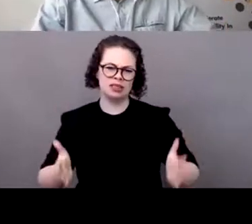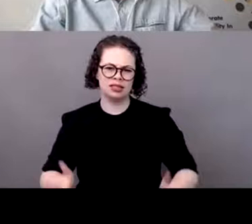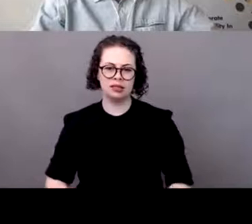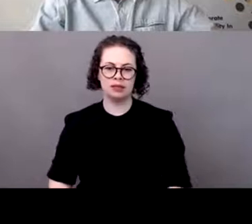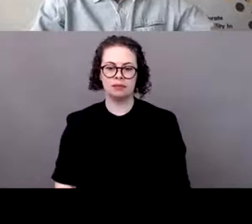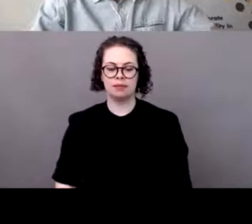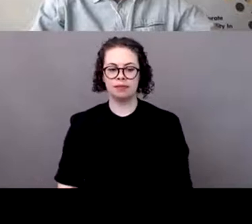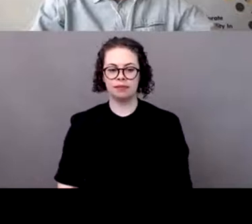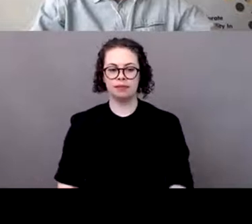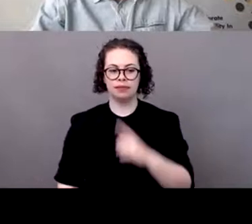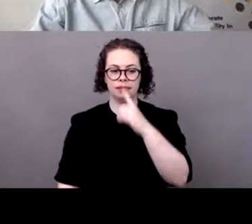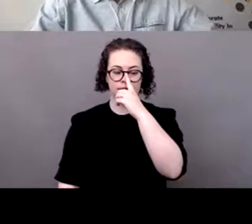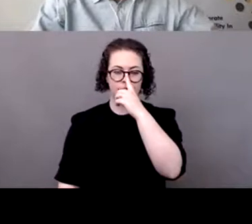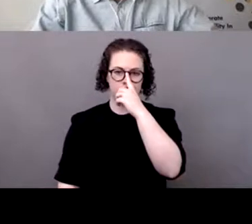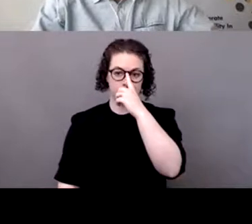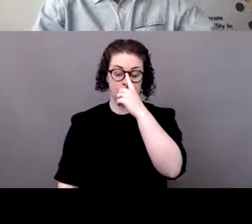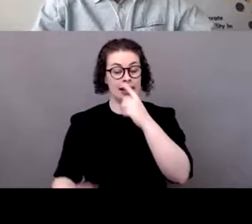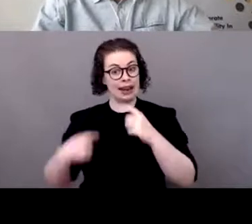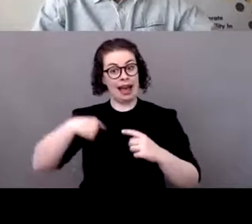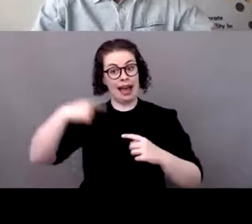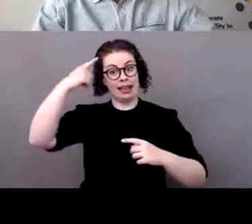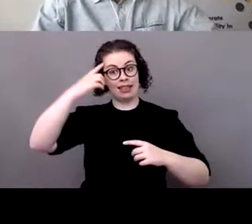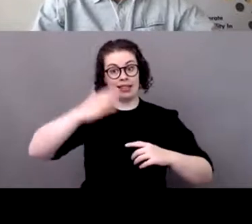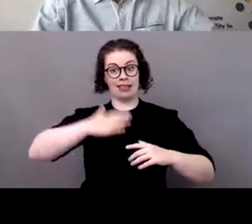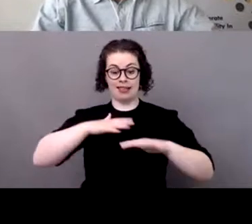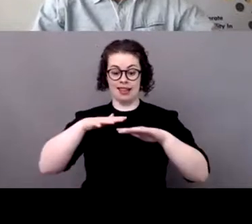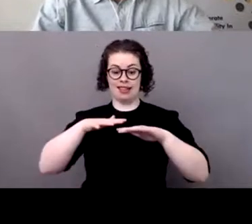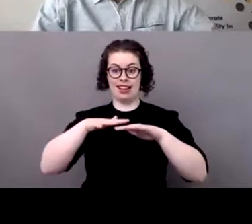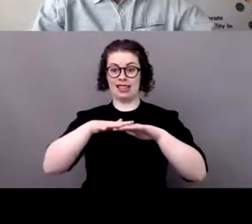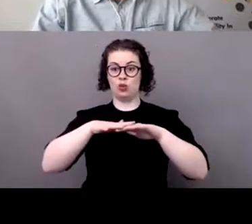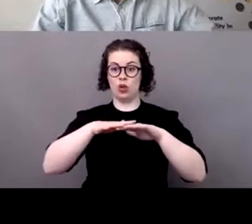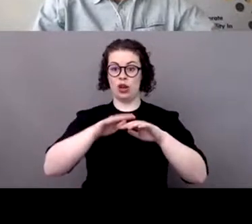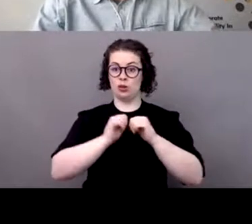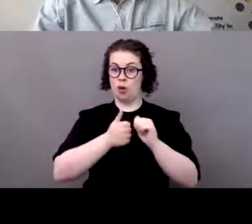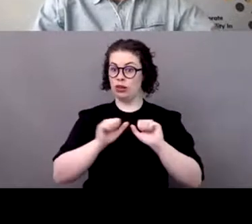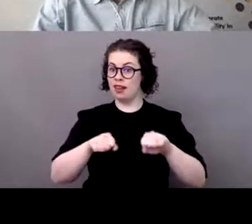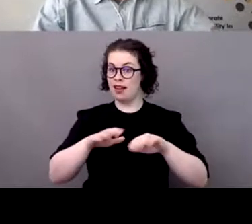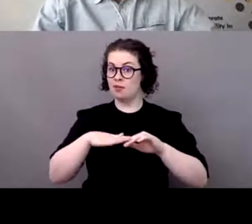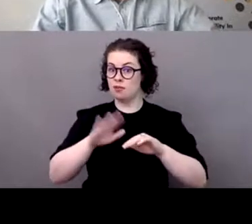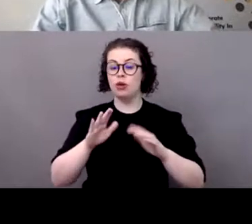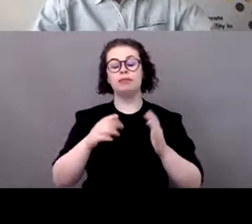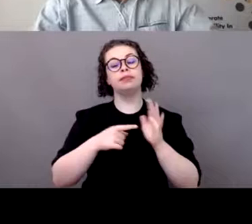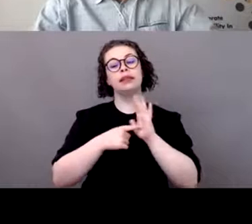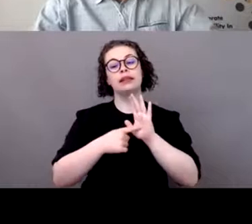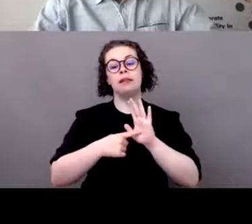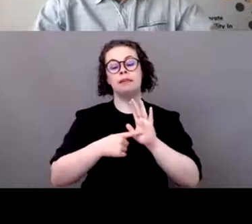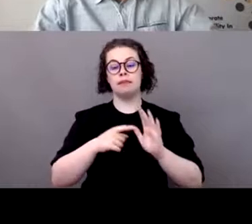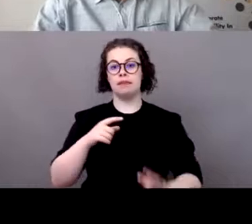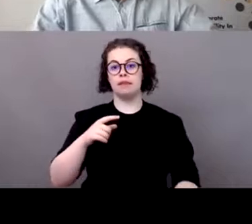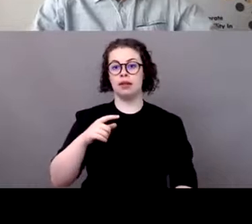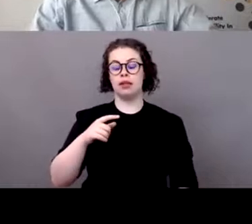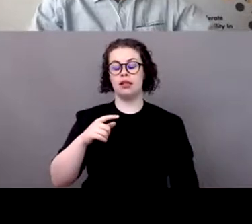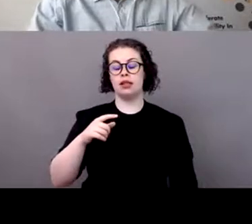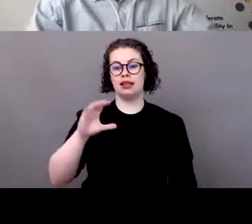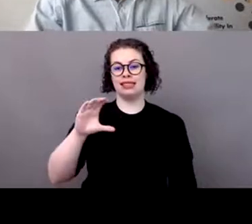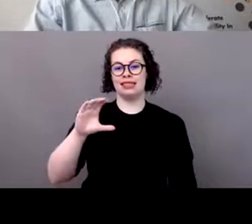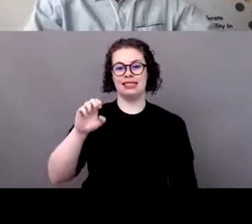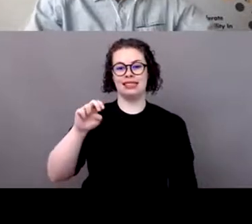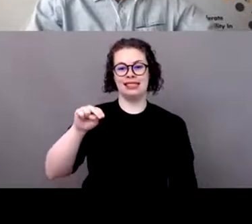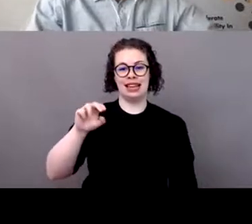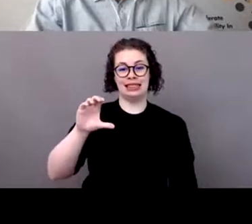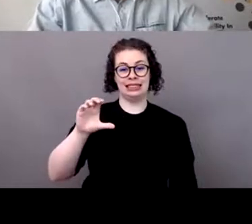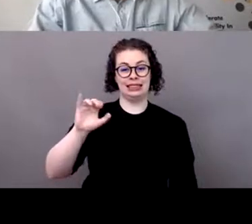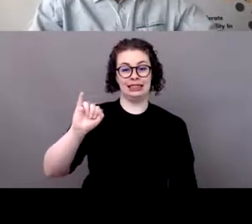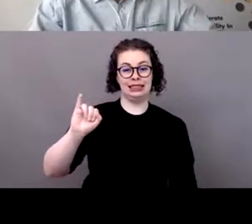of, and I think that's where sport can play a good role. I think I give you an example from Sensi, from Sports Sustainability International. We've been working